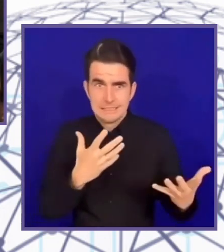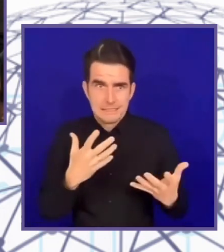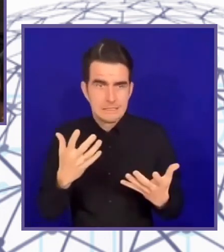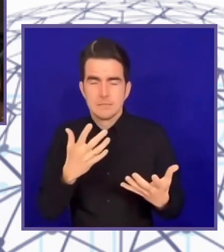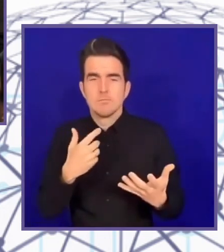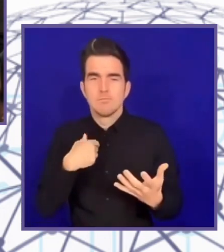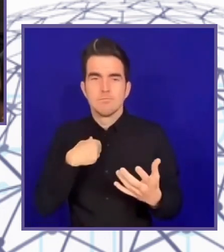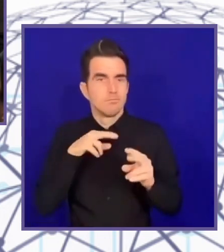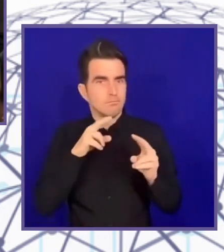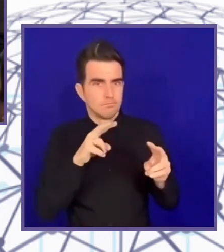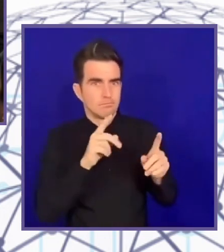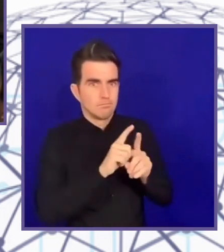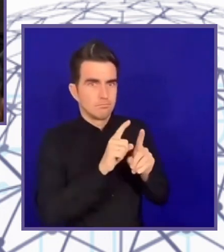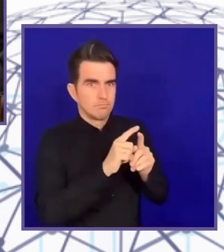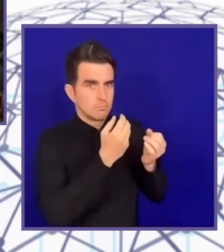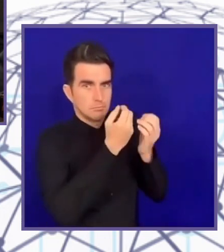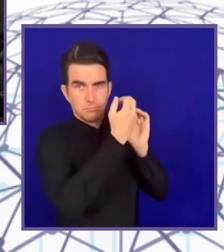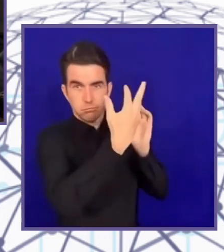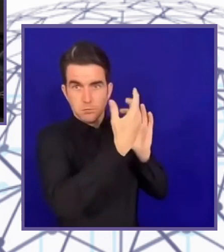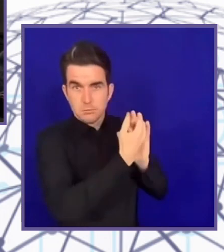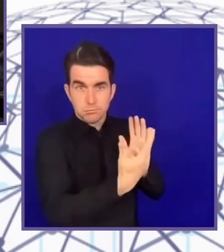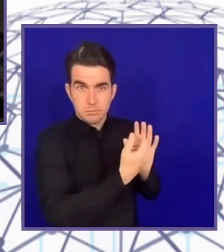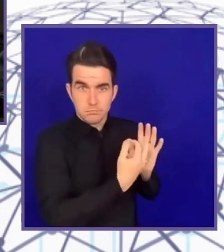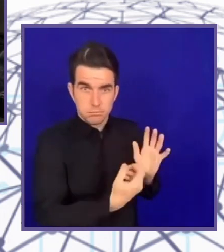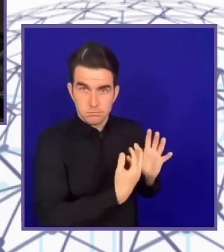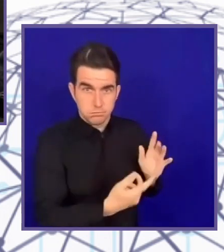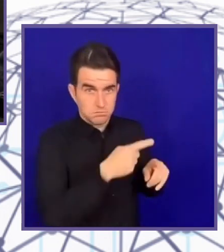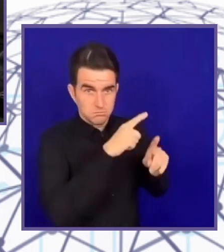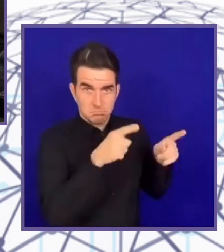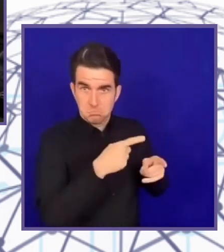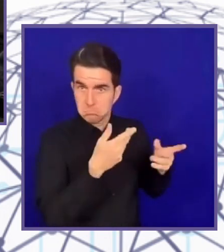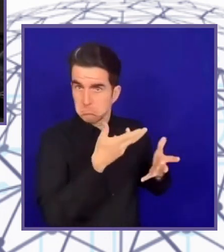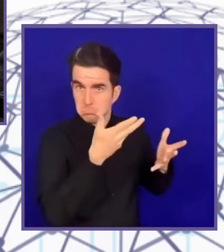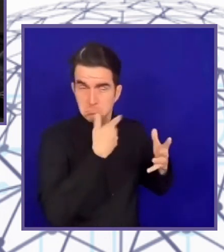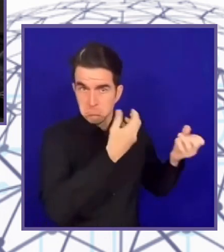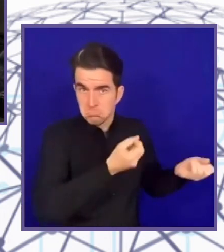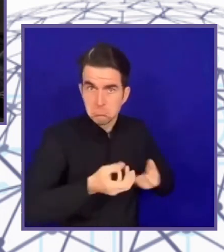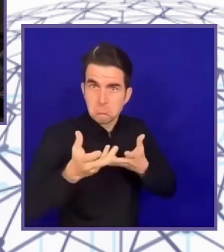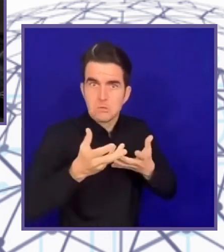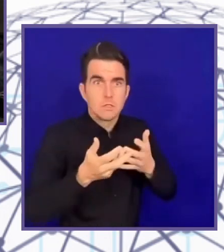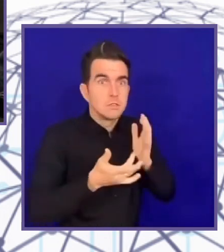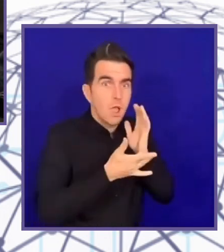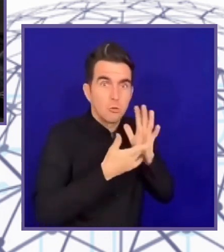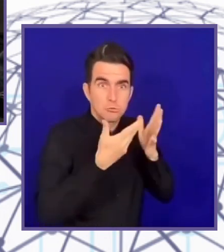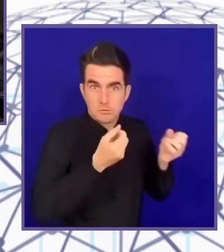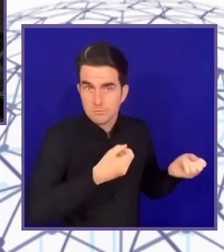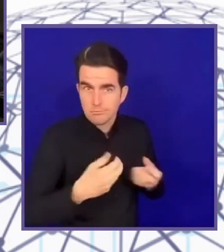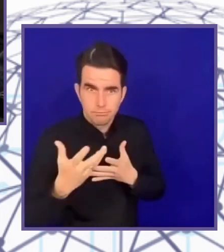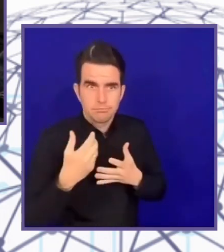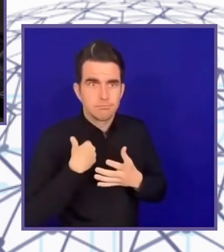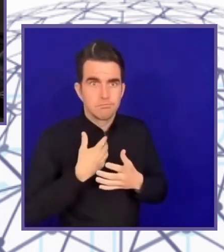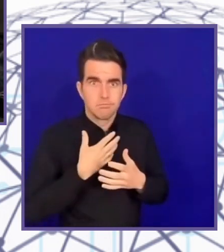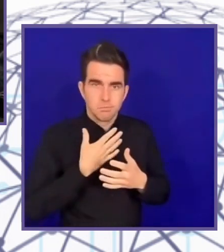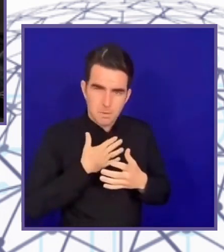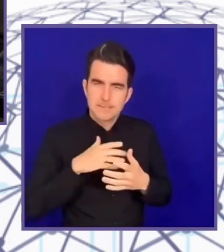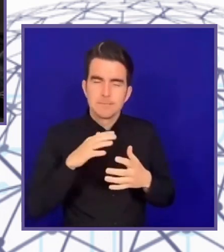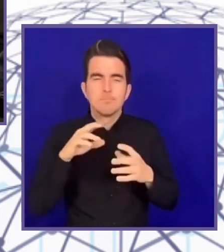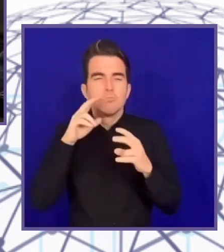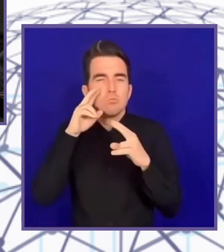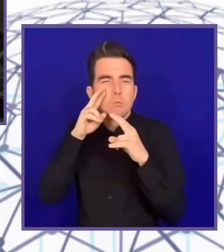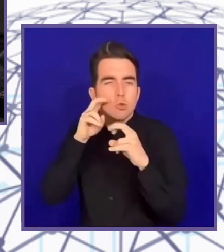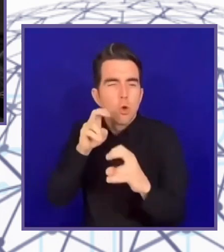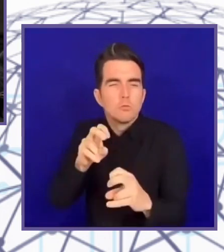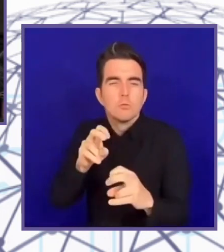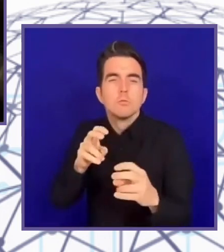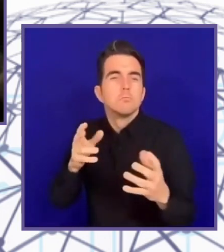to invest in understanding how you can have a more systematic response that enables countries